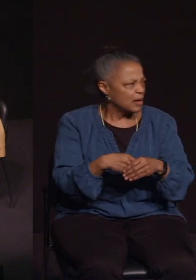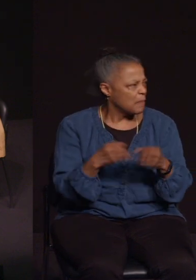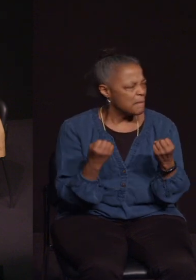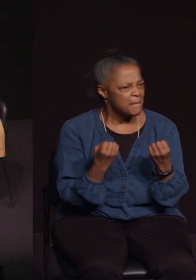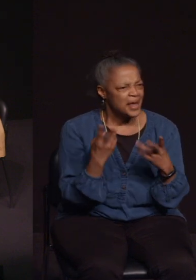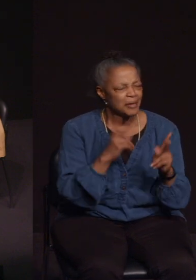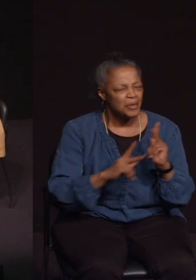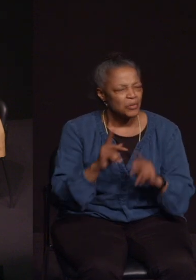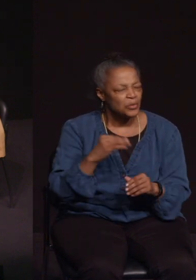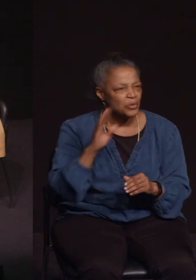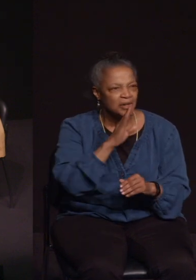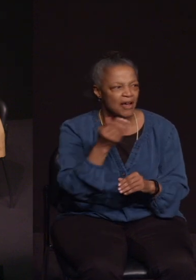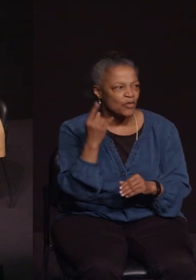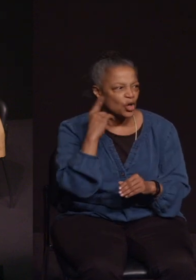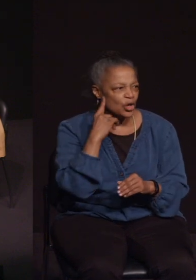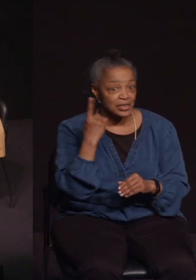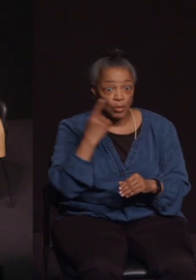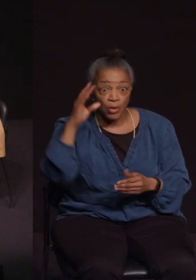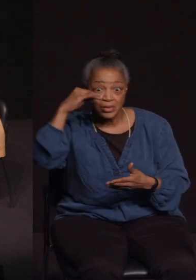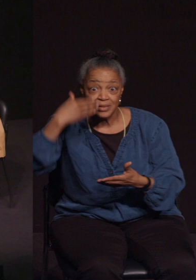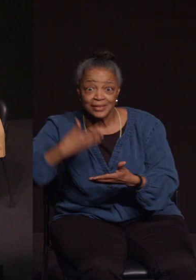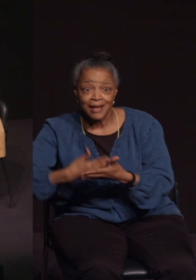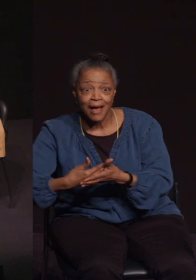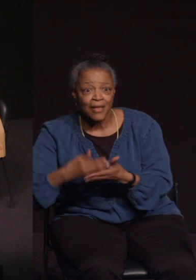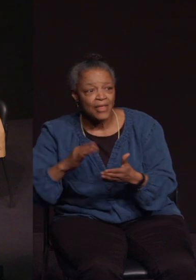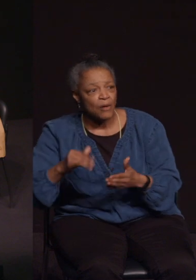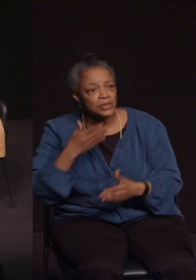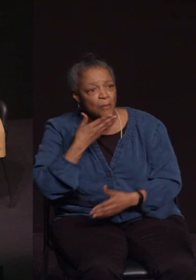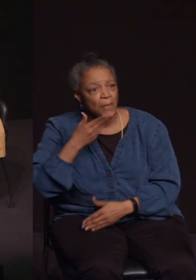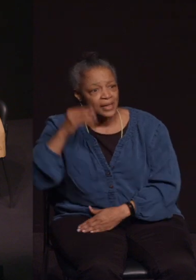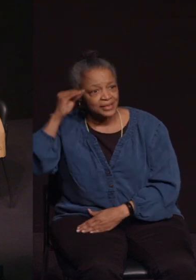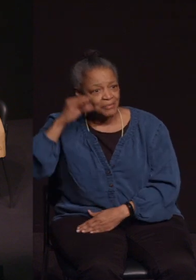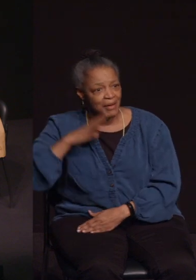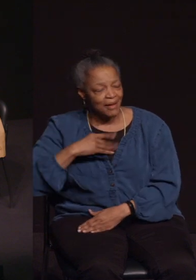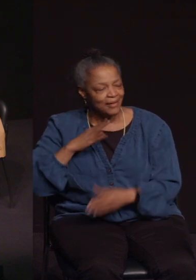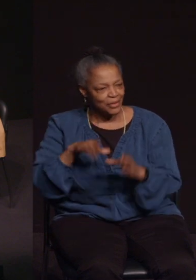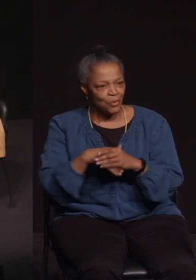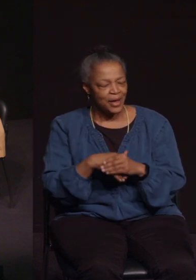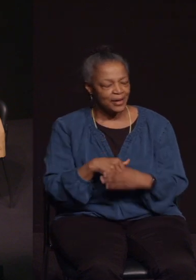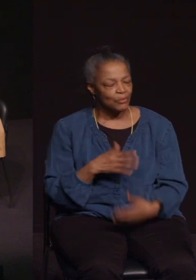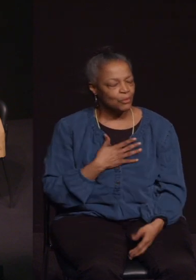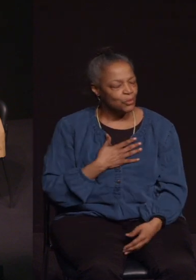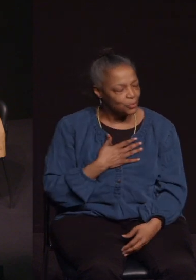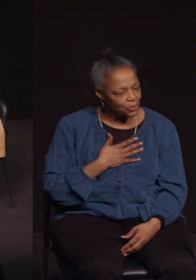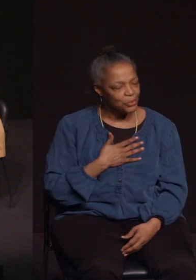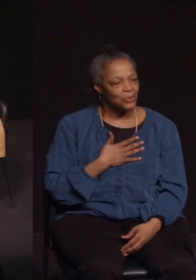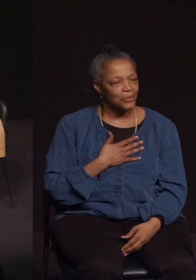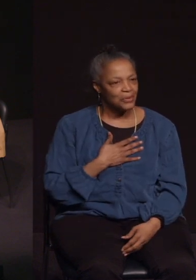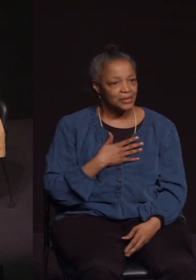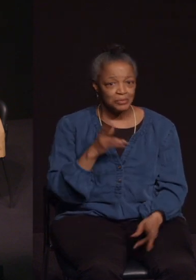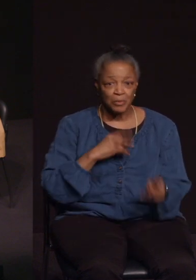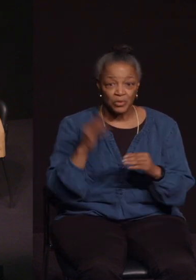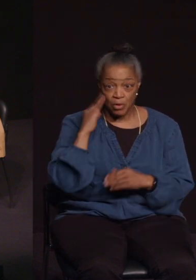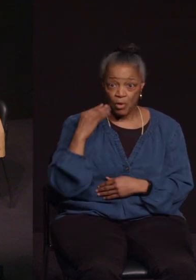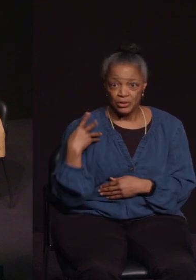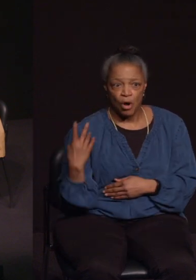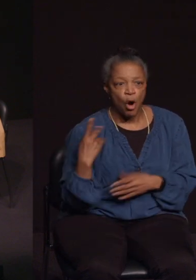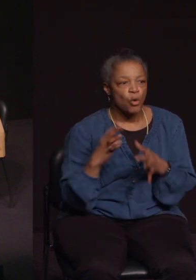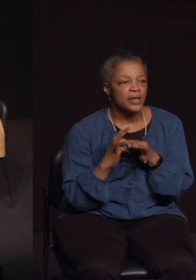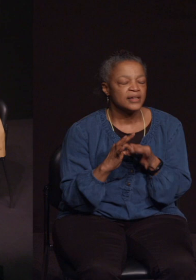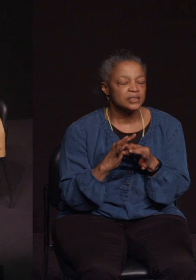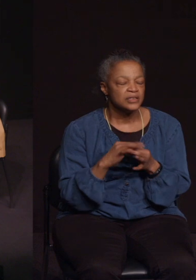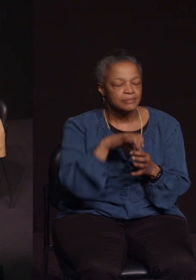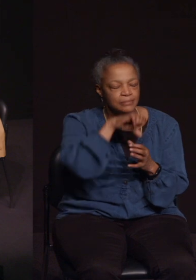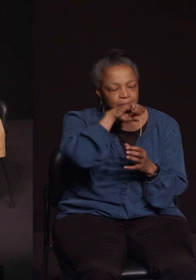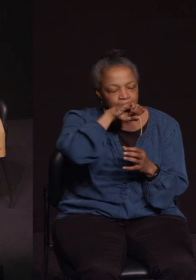really heard of someone's son being their best man in their wedding. You know, so that just lets people know the relationship that we had,